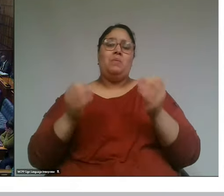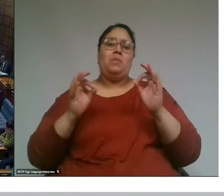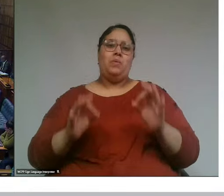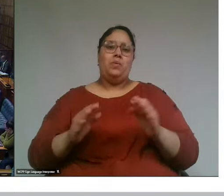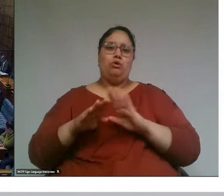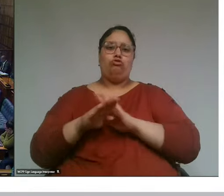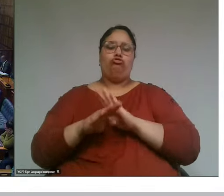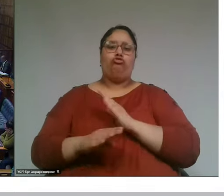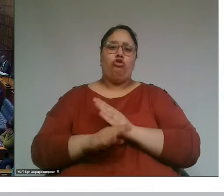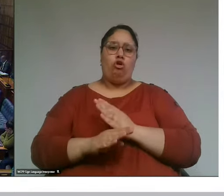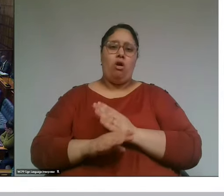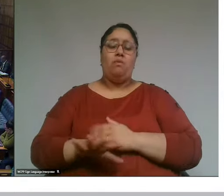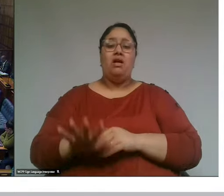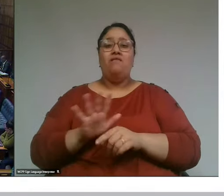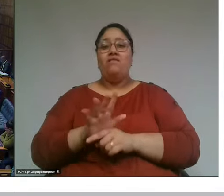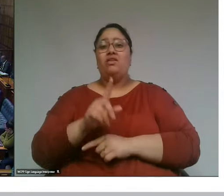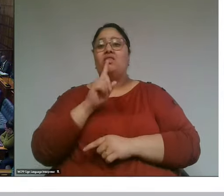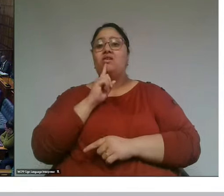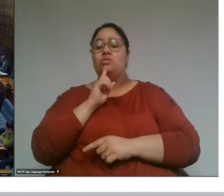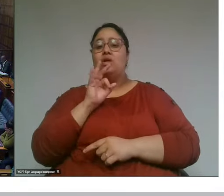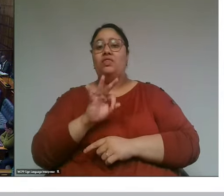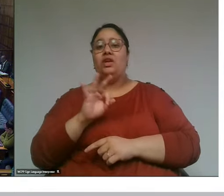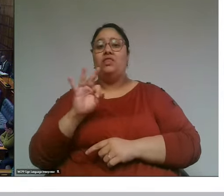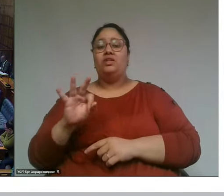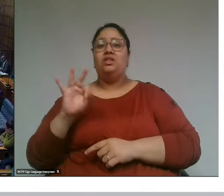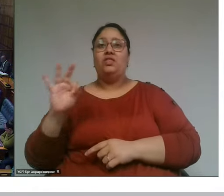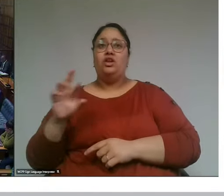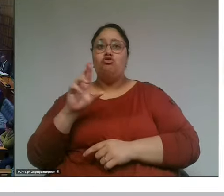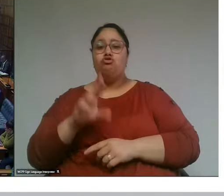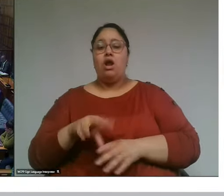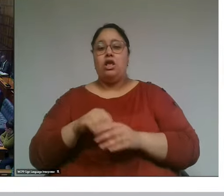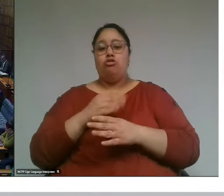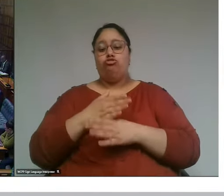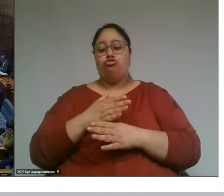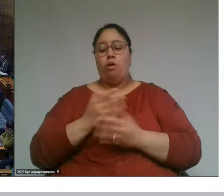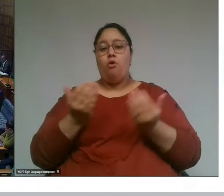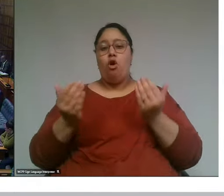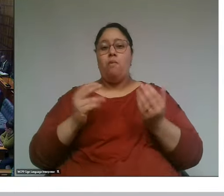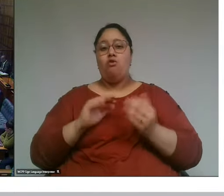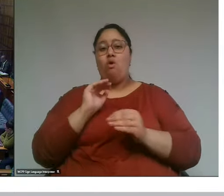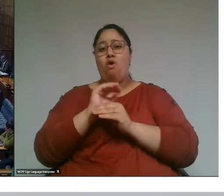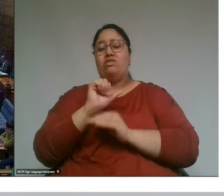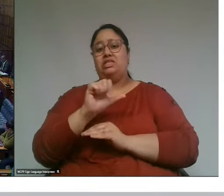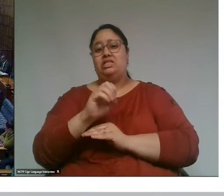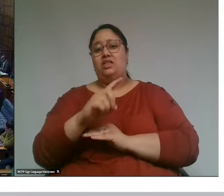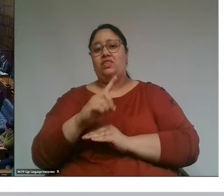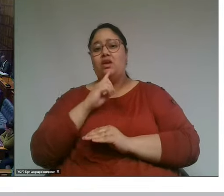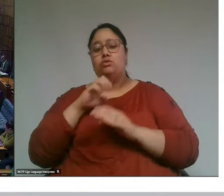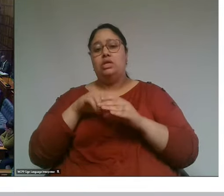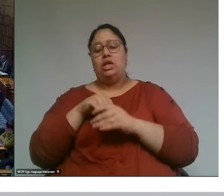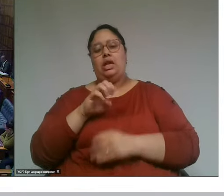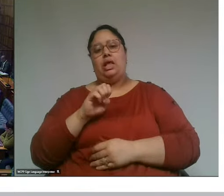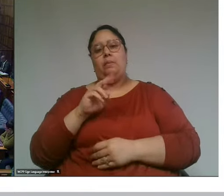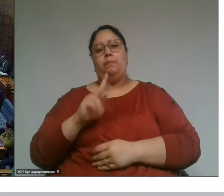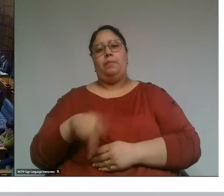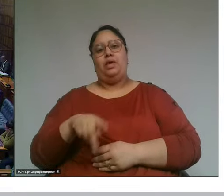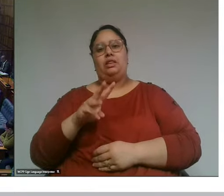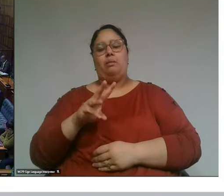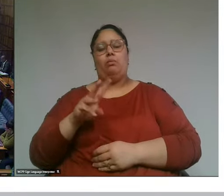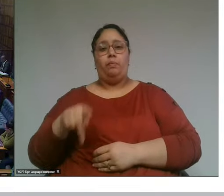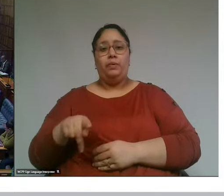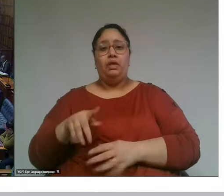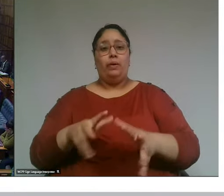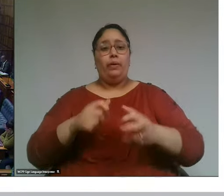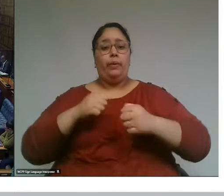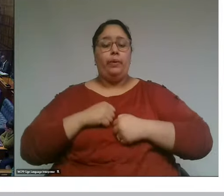job 15333 ran in a job versus over 60,000 in epwp the absorption